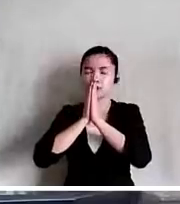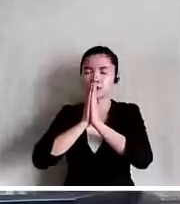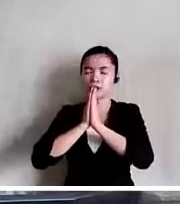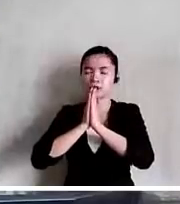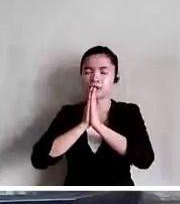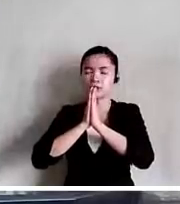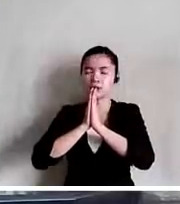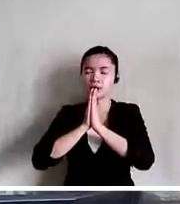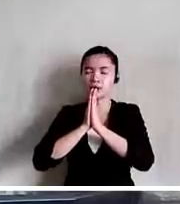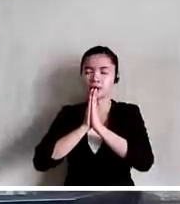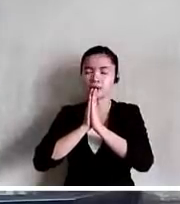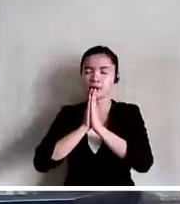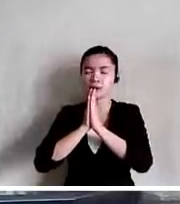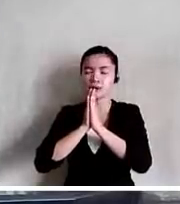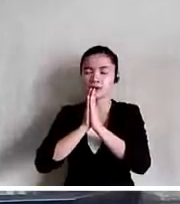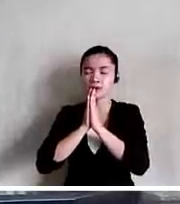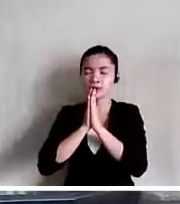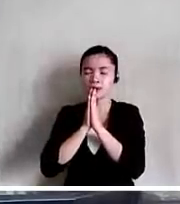Amen,